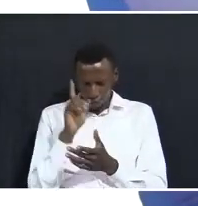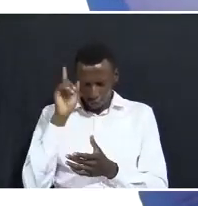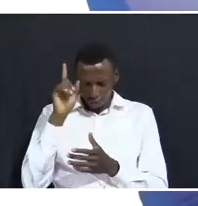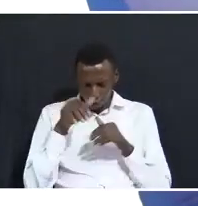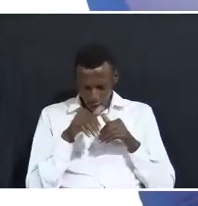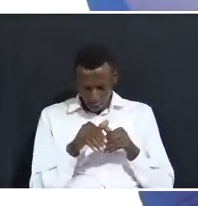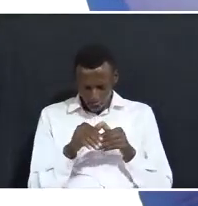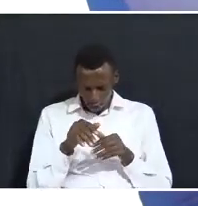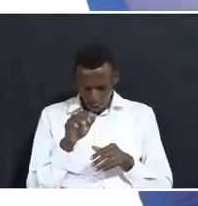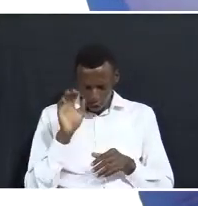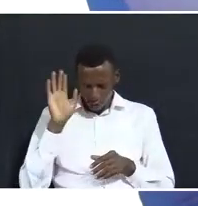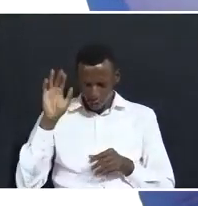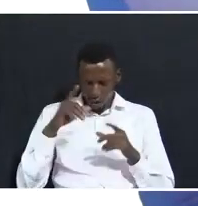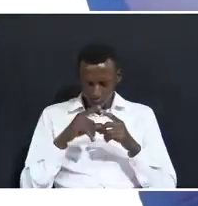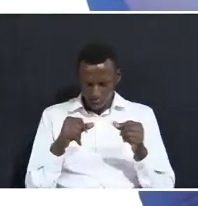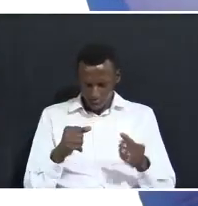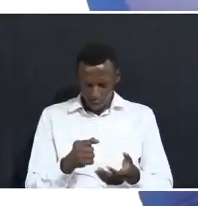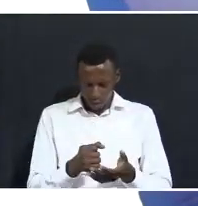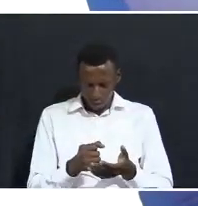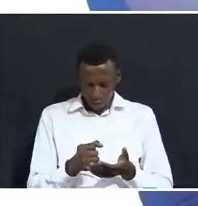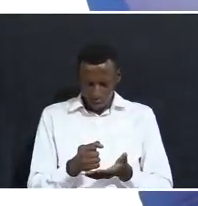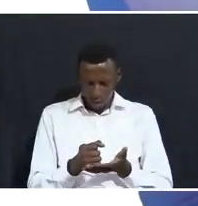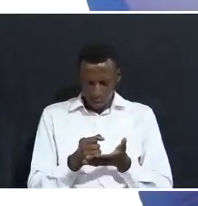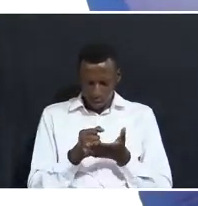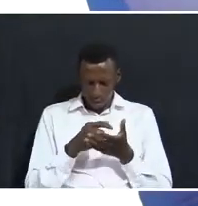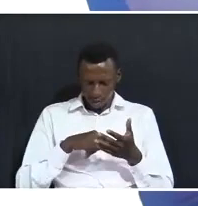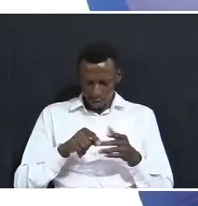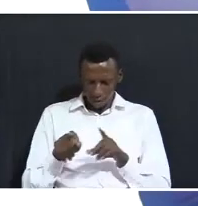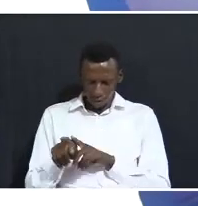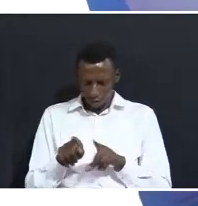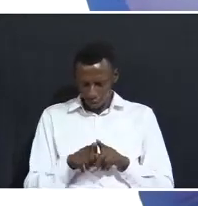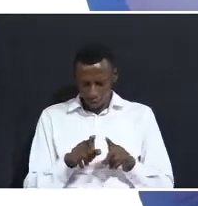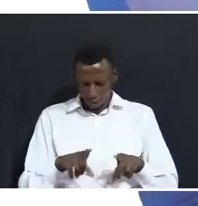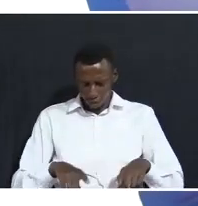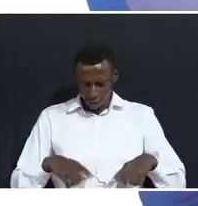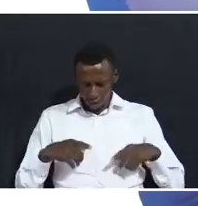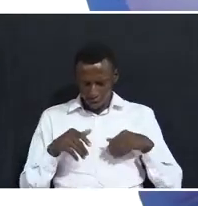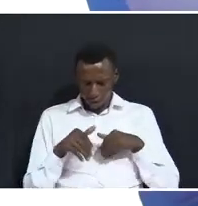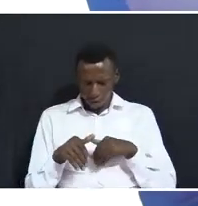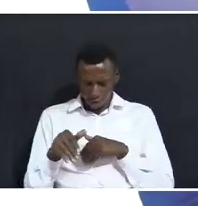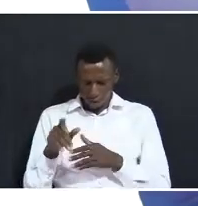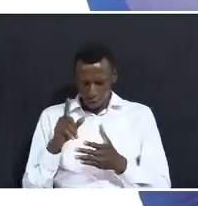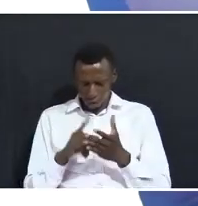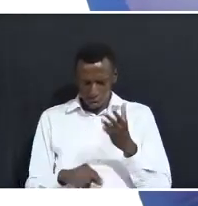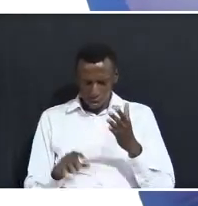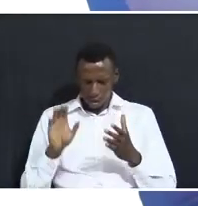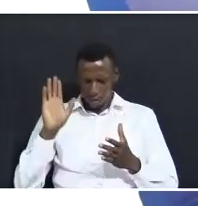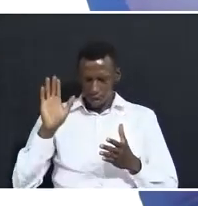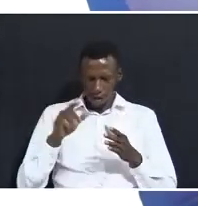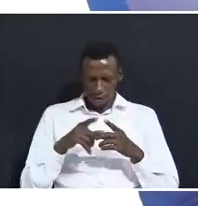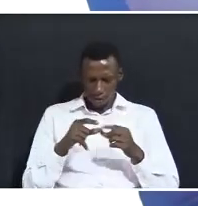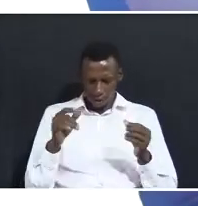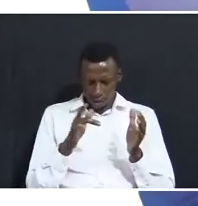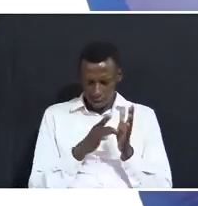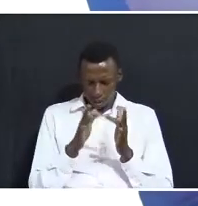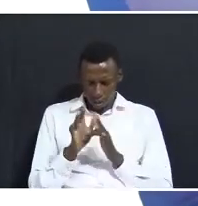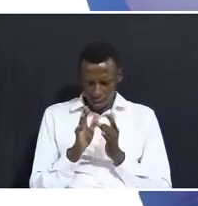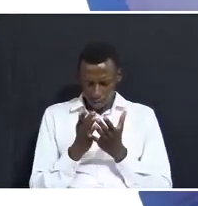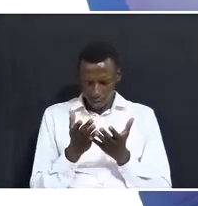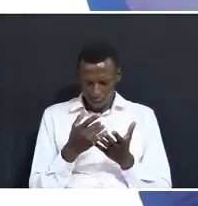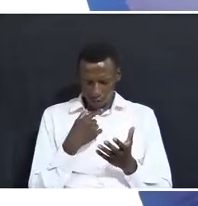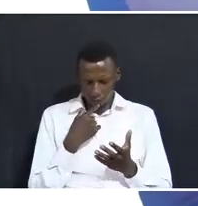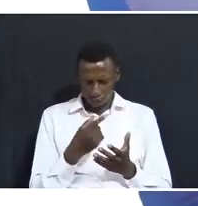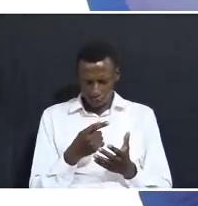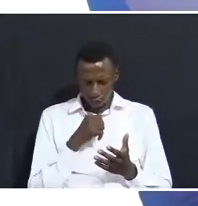followed it. You lived it. Help us also to live as per what your word has said and not look